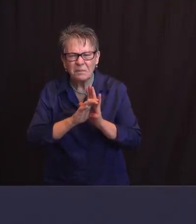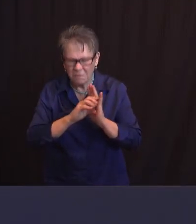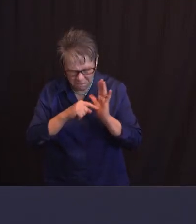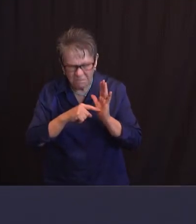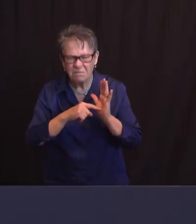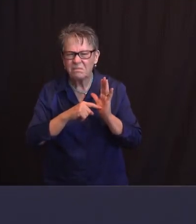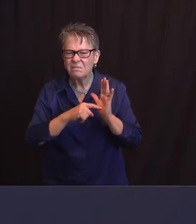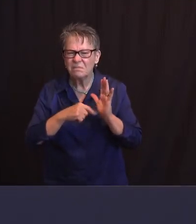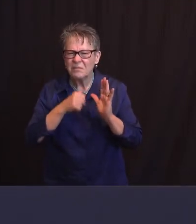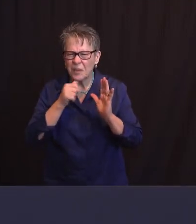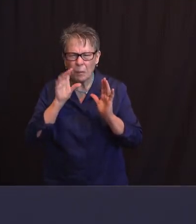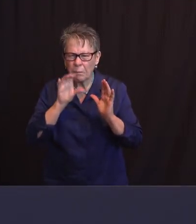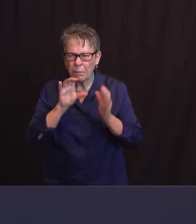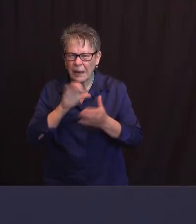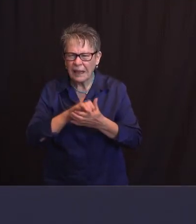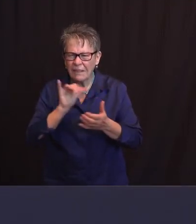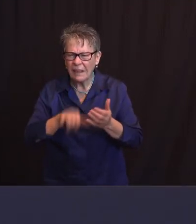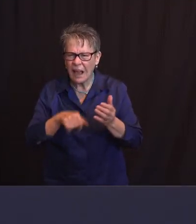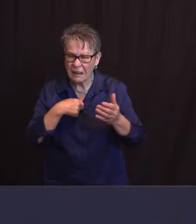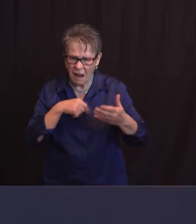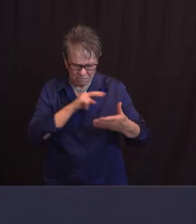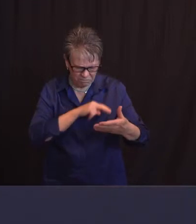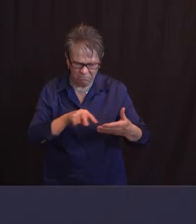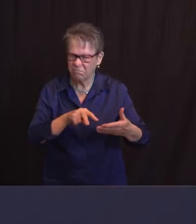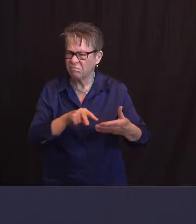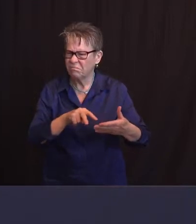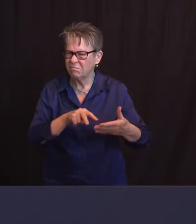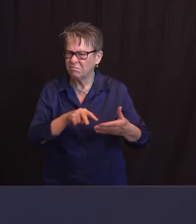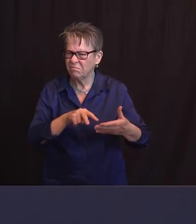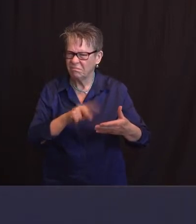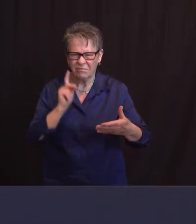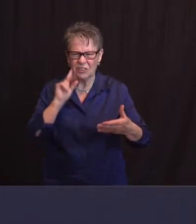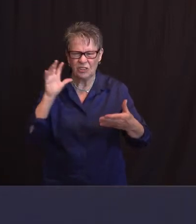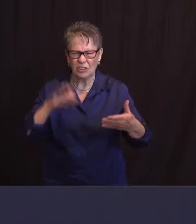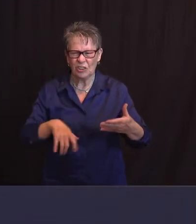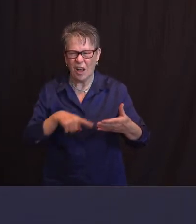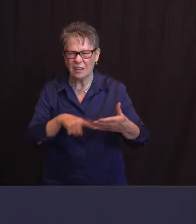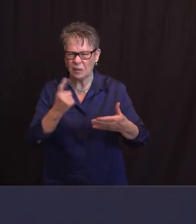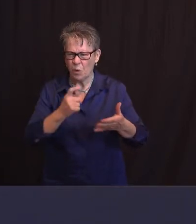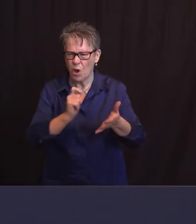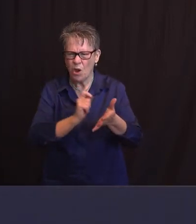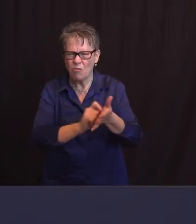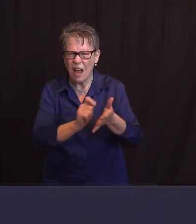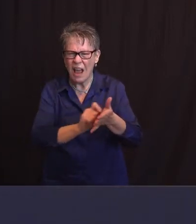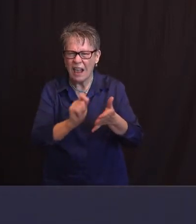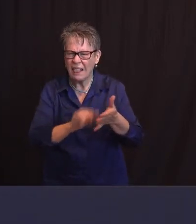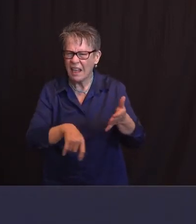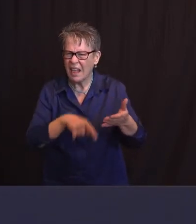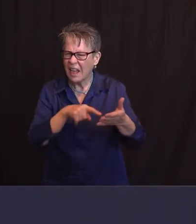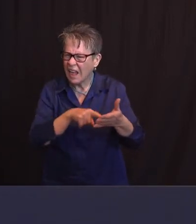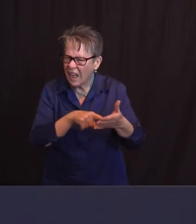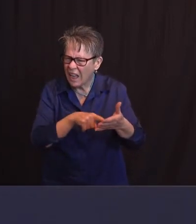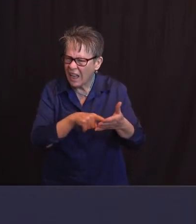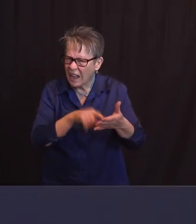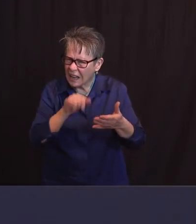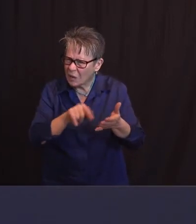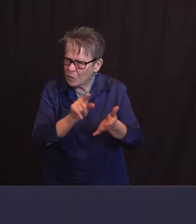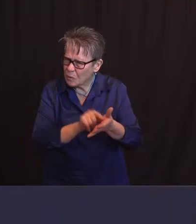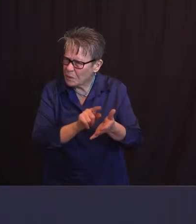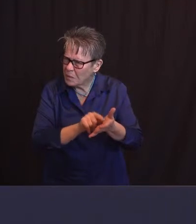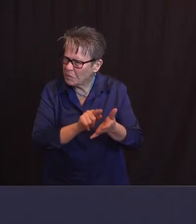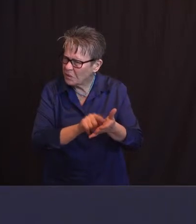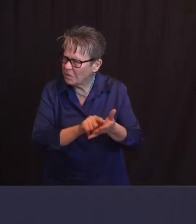I then read it with my own eyes, and it is unfathomable that someone could have written that, even privately, never mind that it was